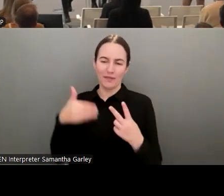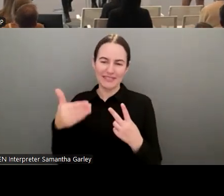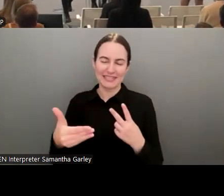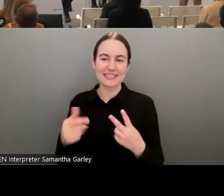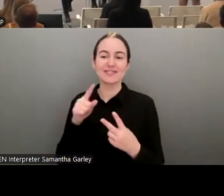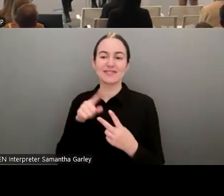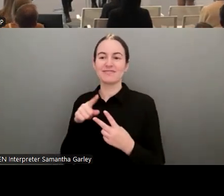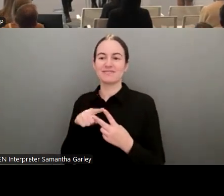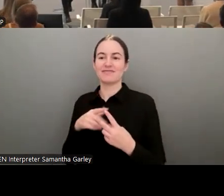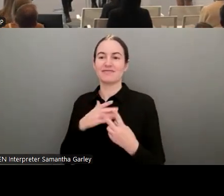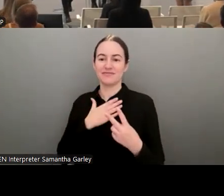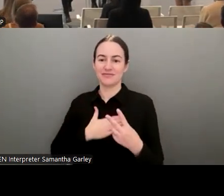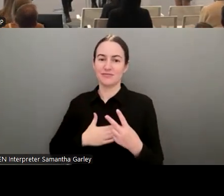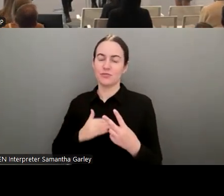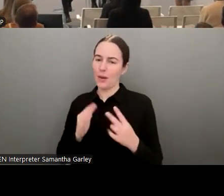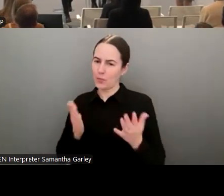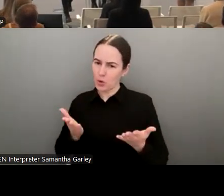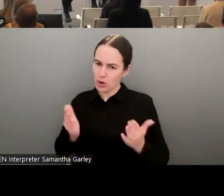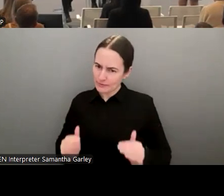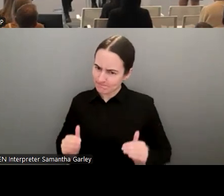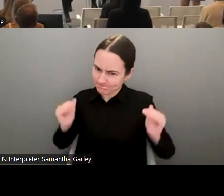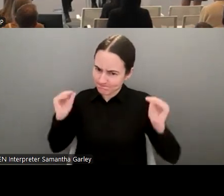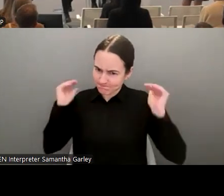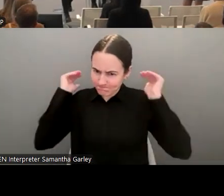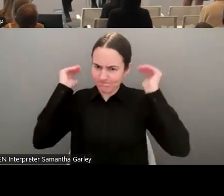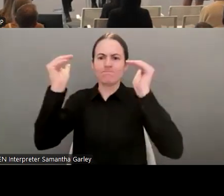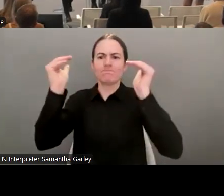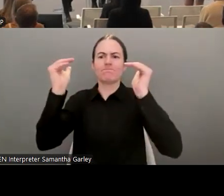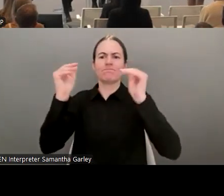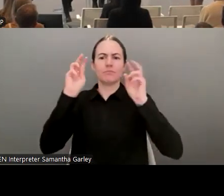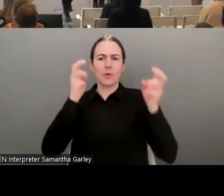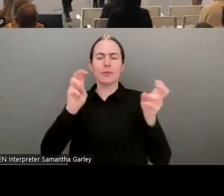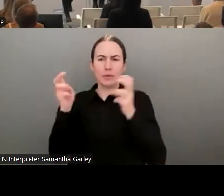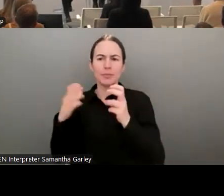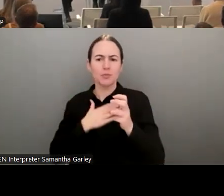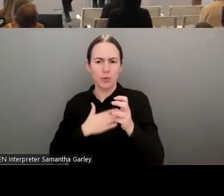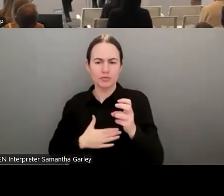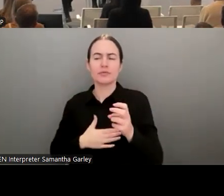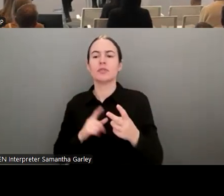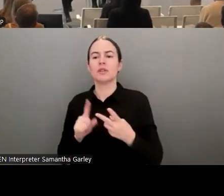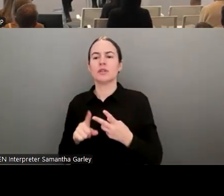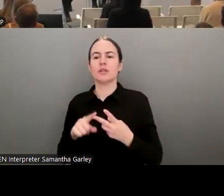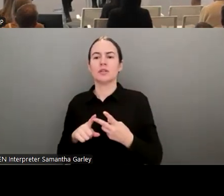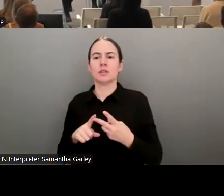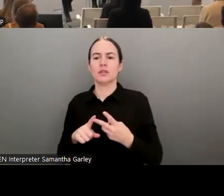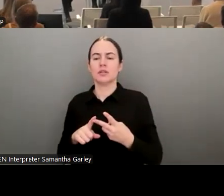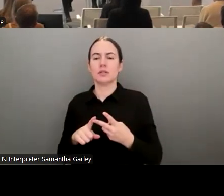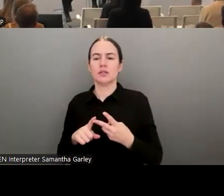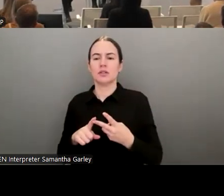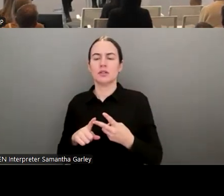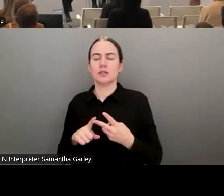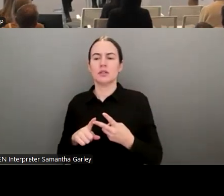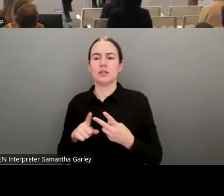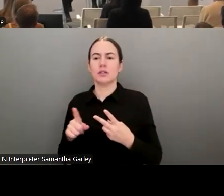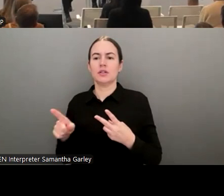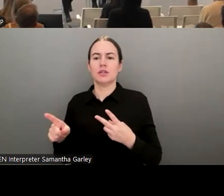is we need much more advanced things, super technical. It needs to be very, very nitty-gritty. And then, we have so many in our organization